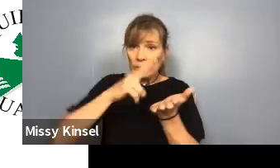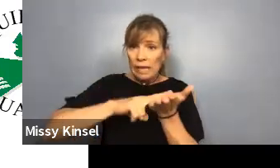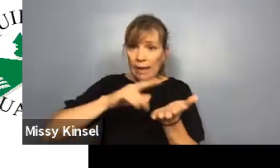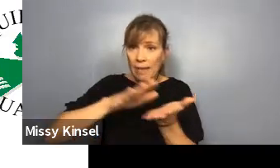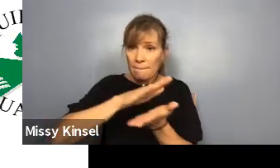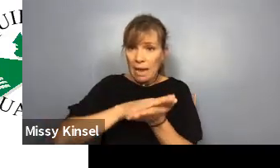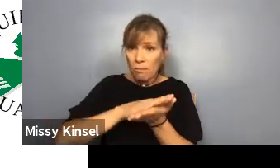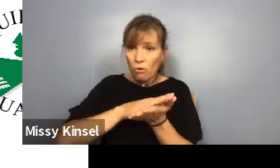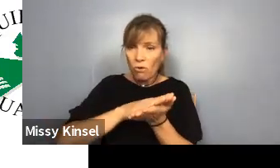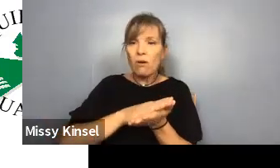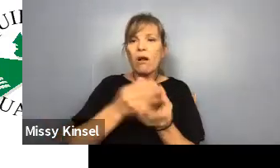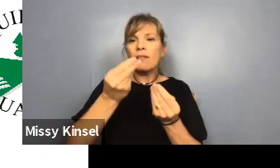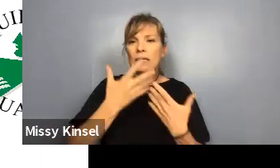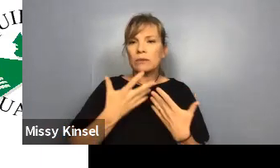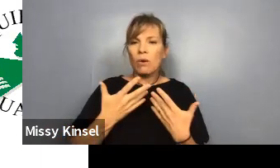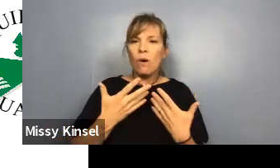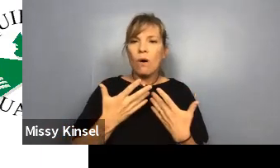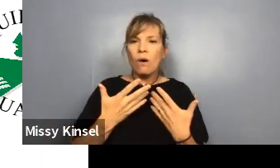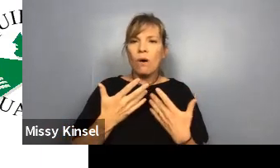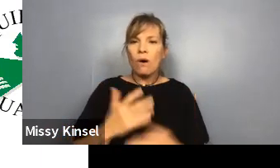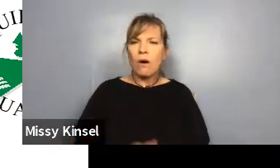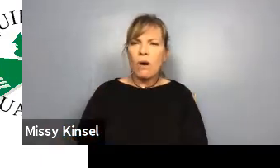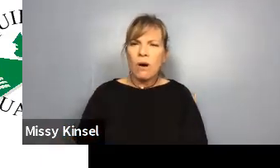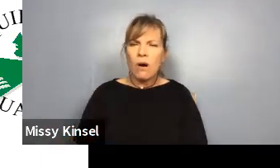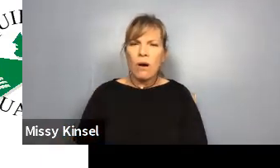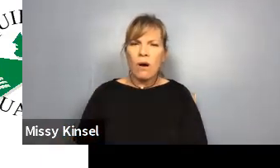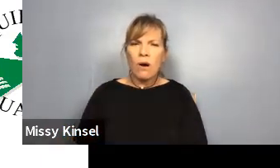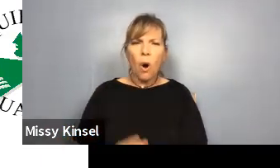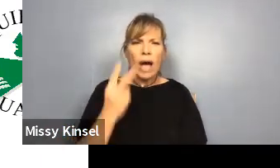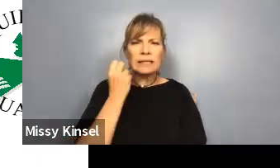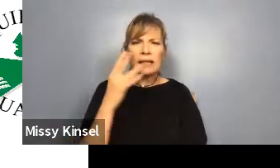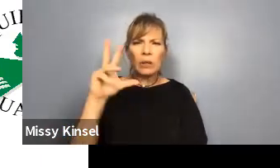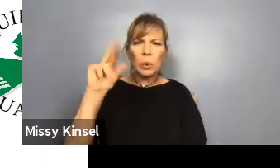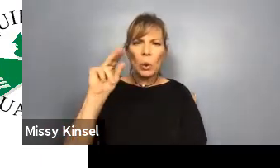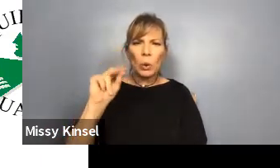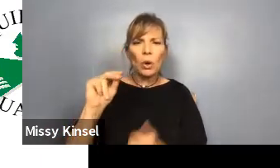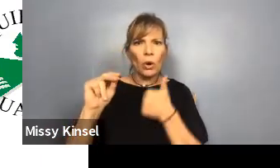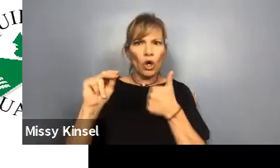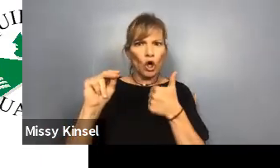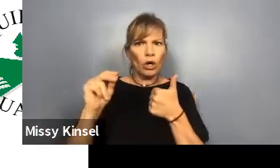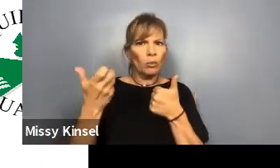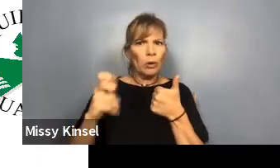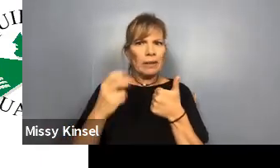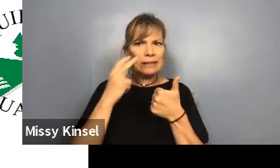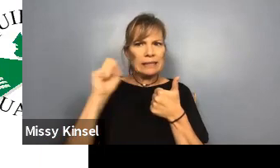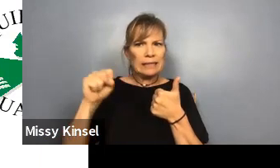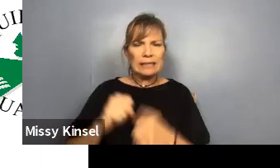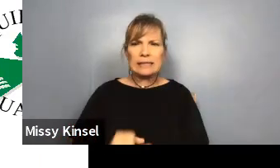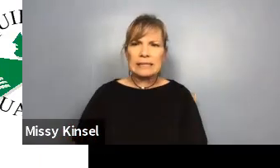you know, let us know. Oh, I'm seeing several no's, so that's good. That's what we want to hear.